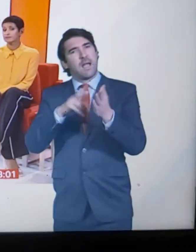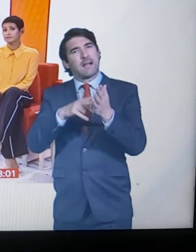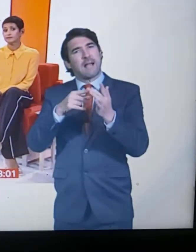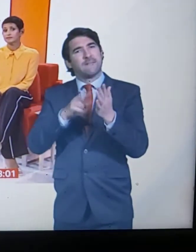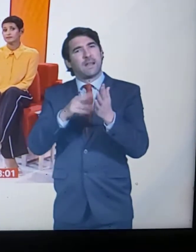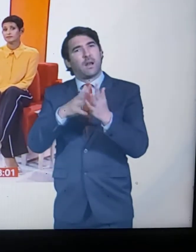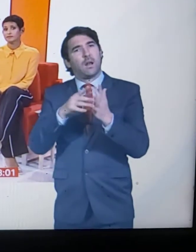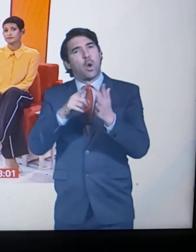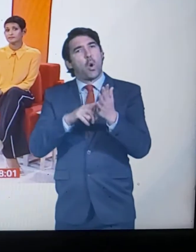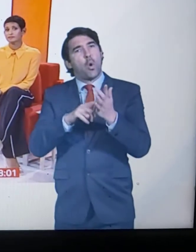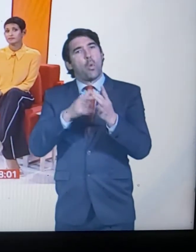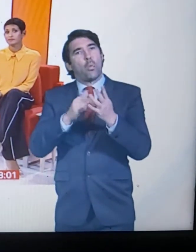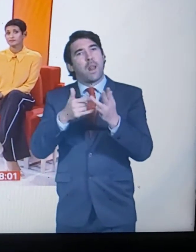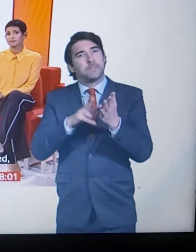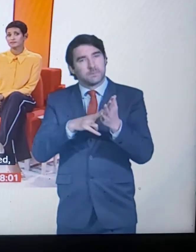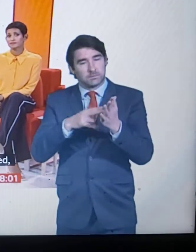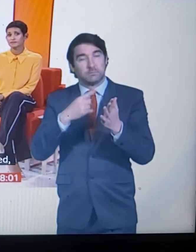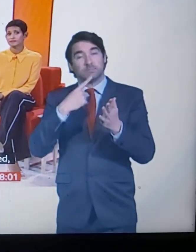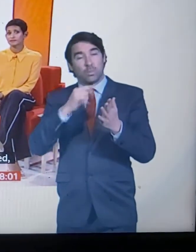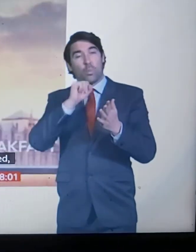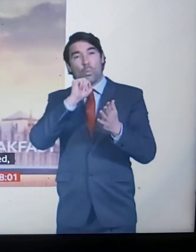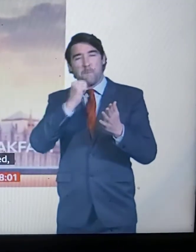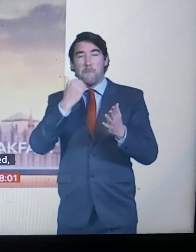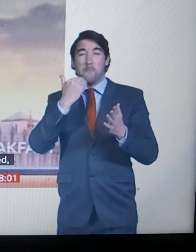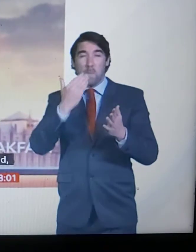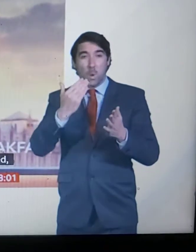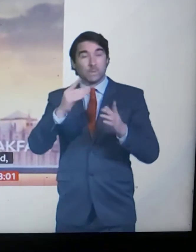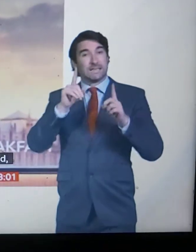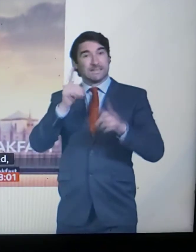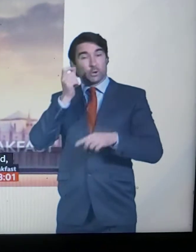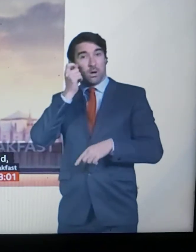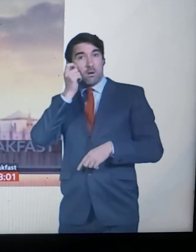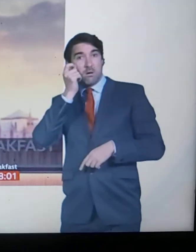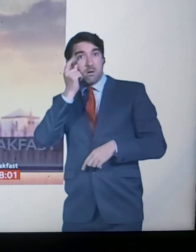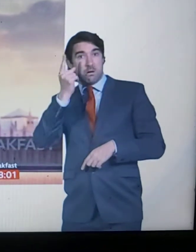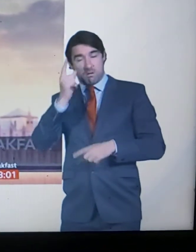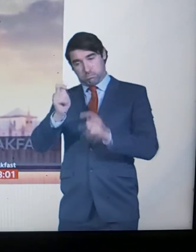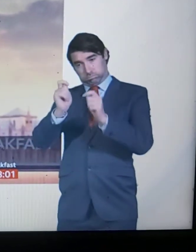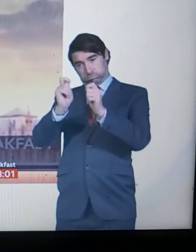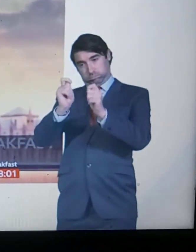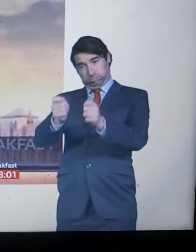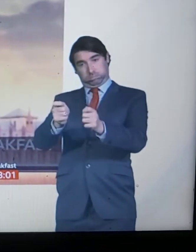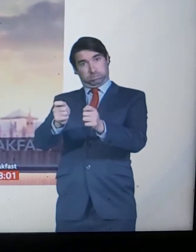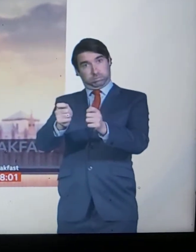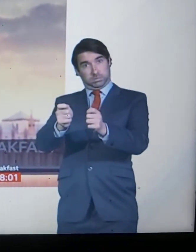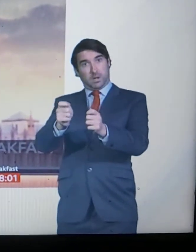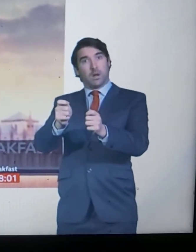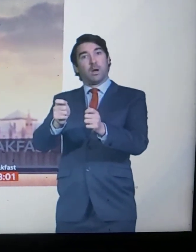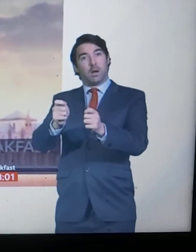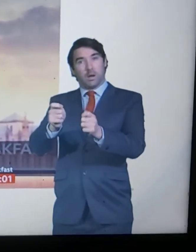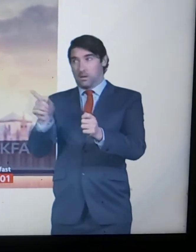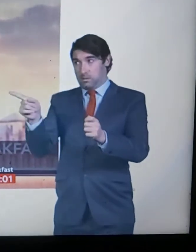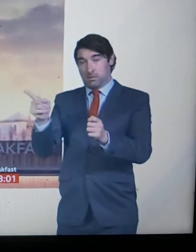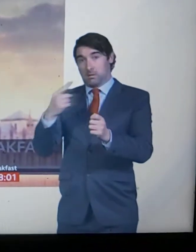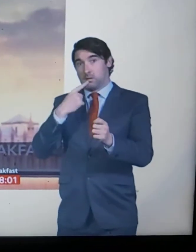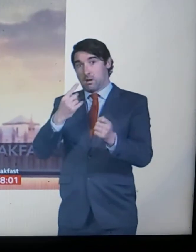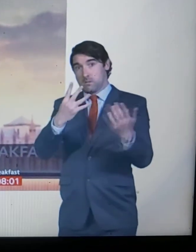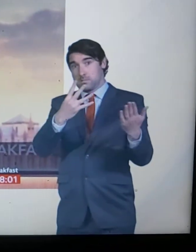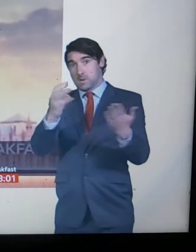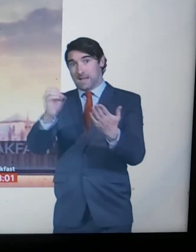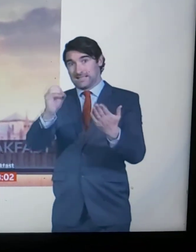or within one grade of it. 90% of all the results that are going to be awarded today are going to be either